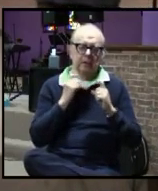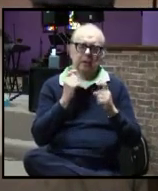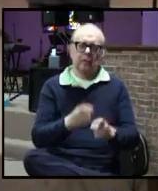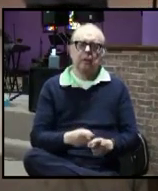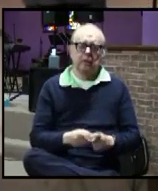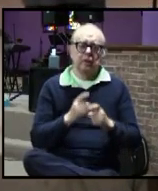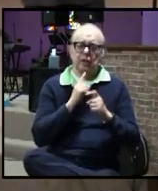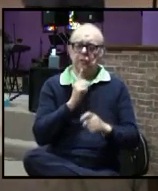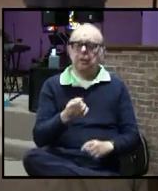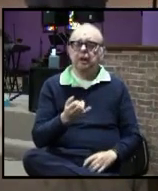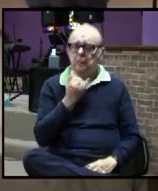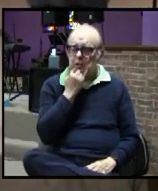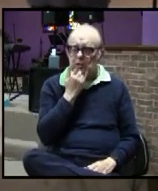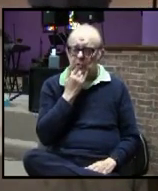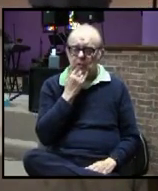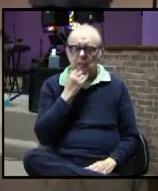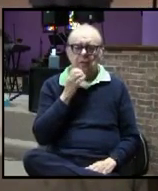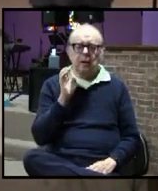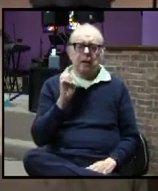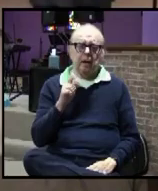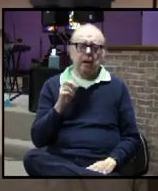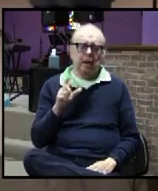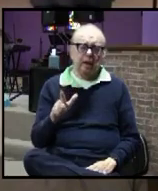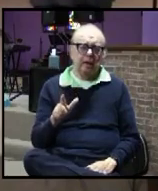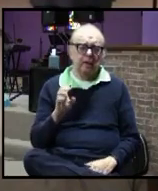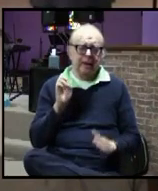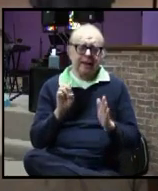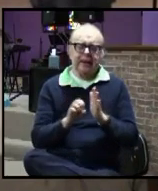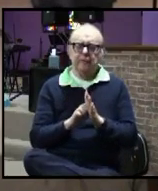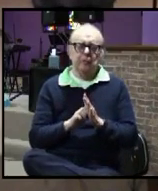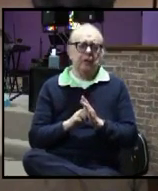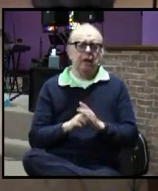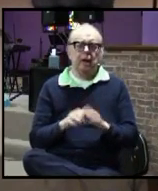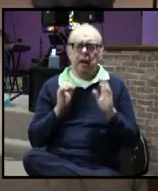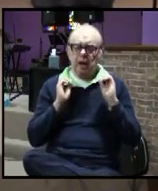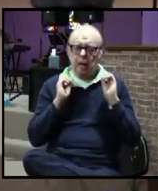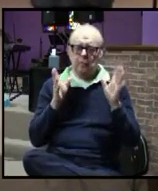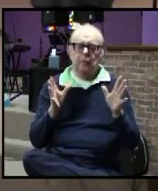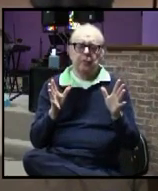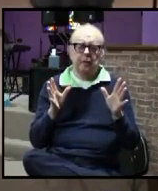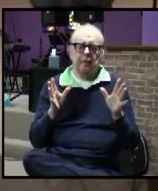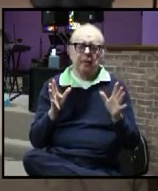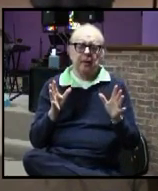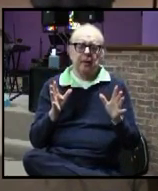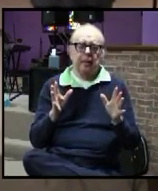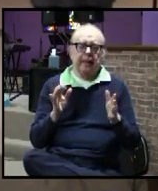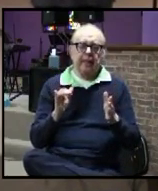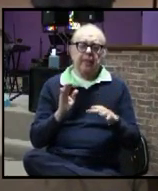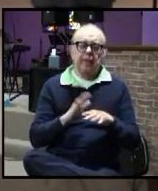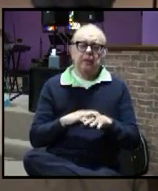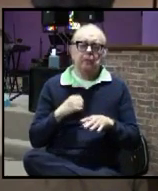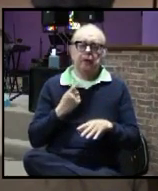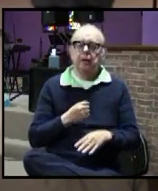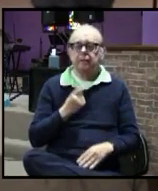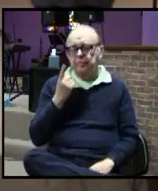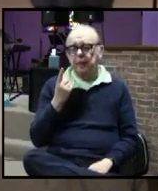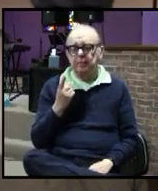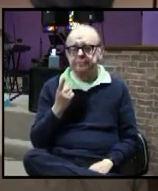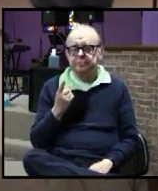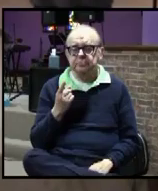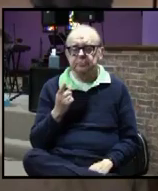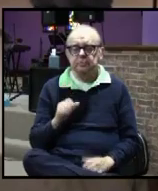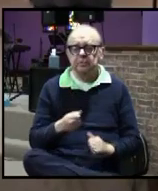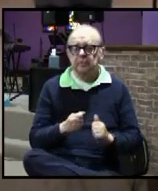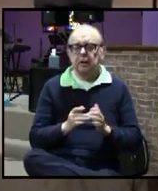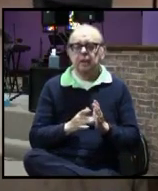sin is wrong and it's evil and it's much darker and it's much worse than we ever want to give it credit for. And you say, how